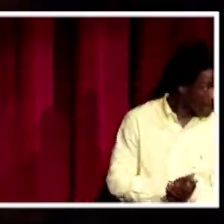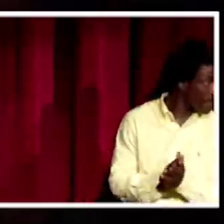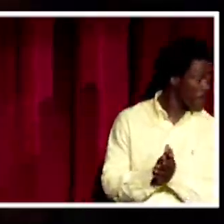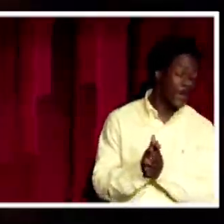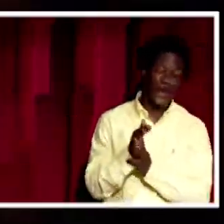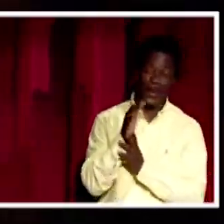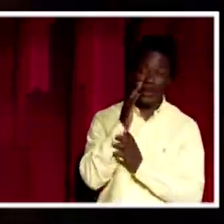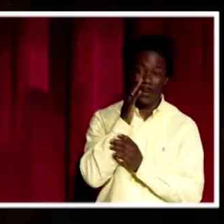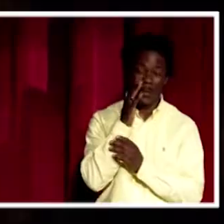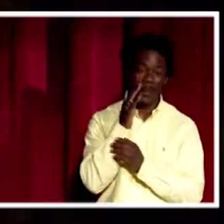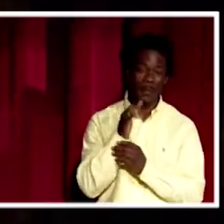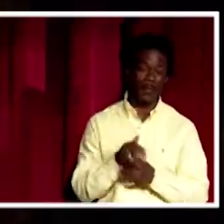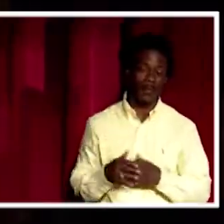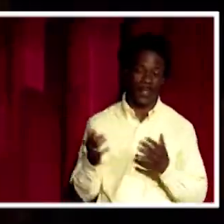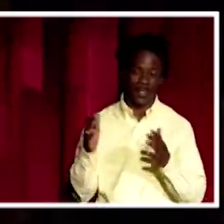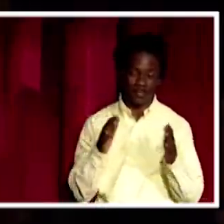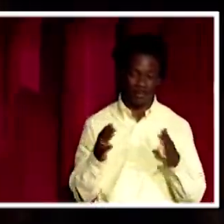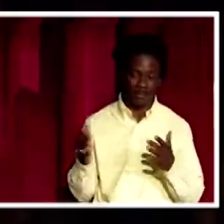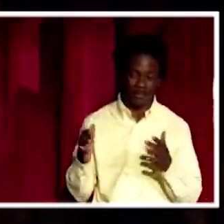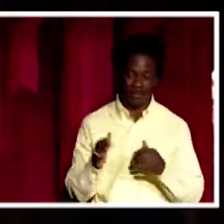Thank you, Firebirds.